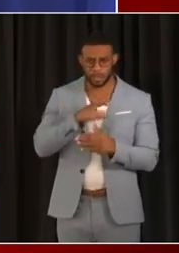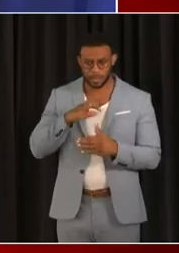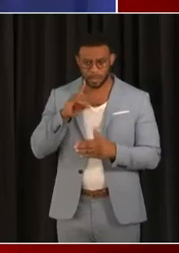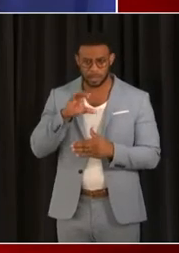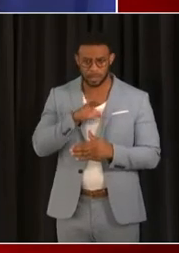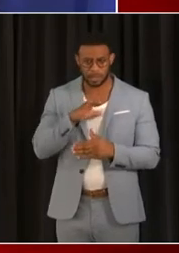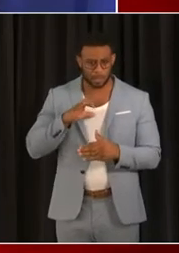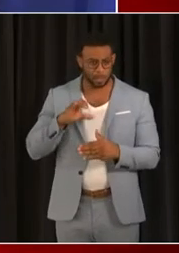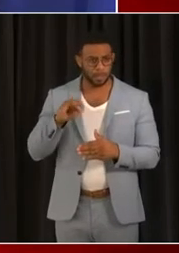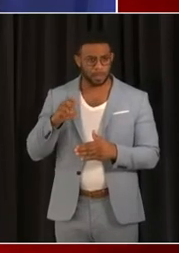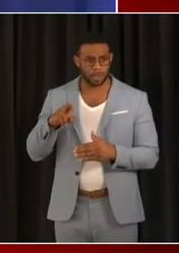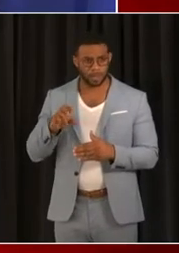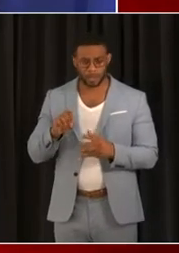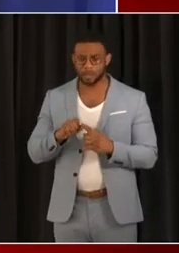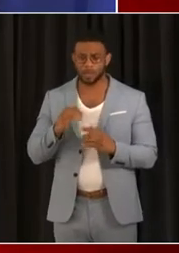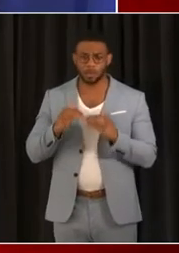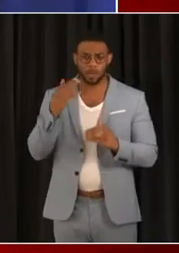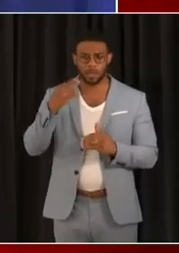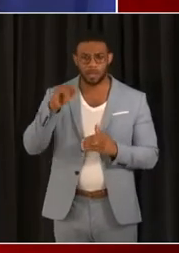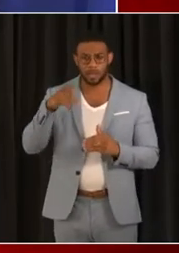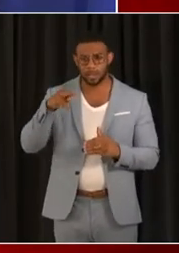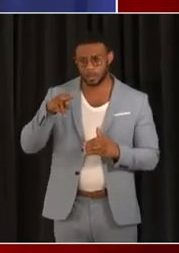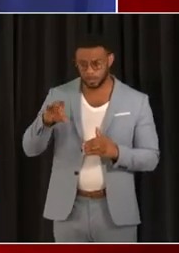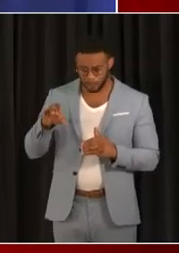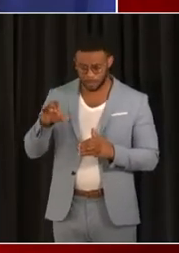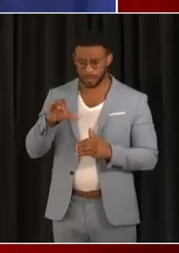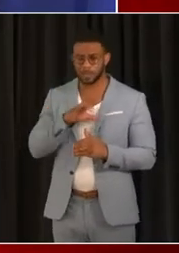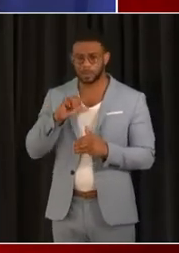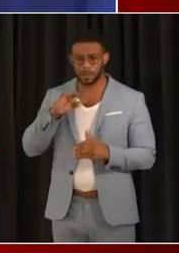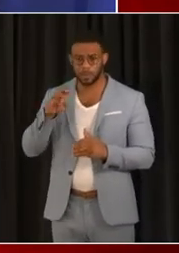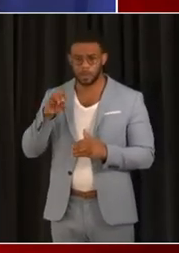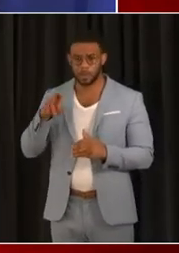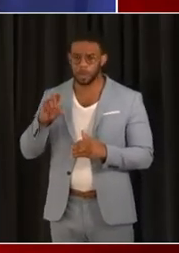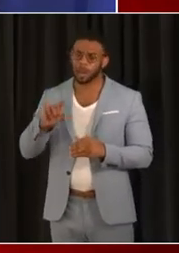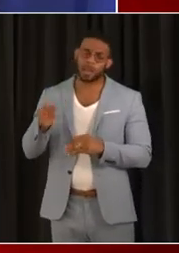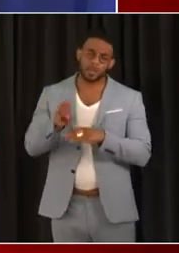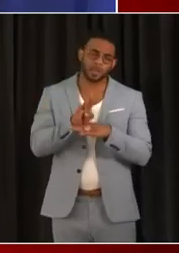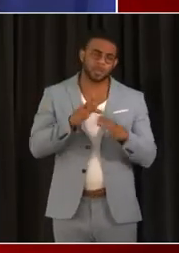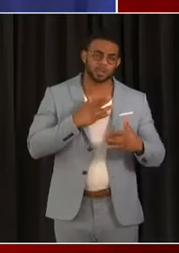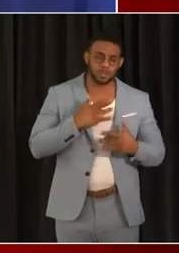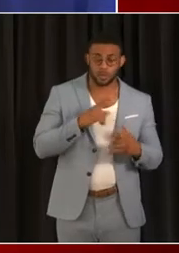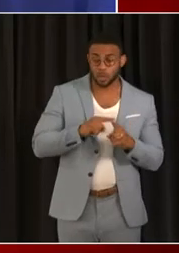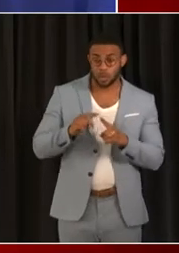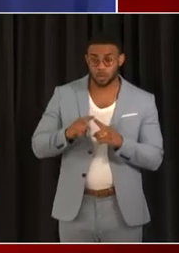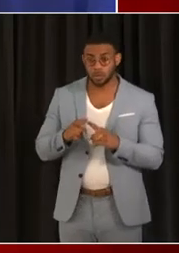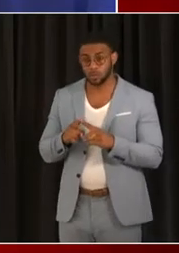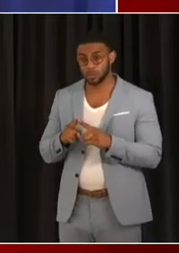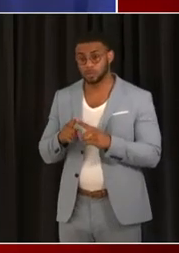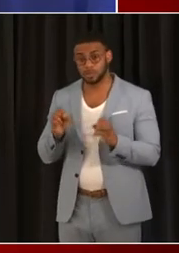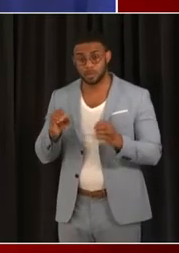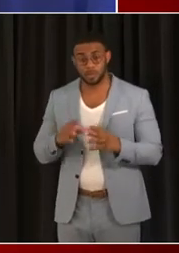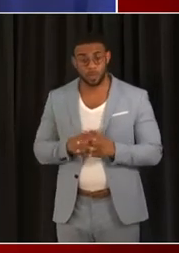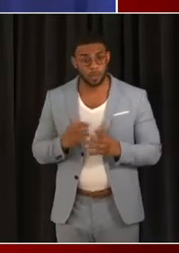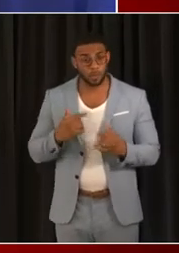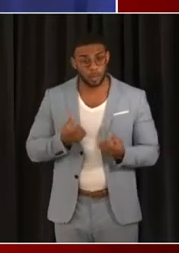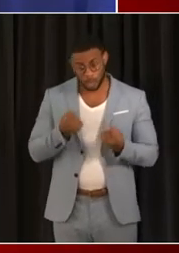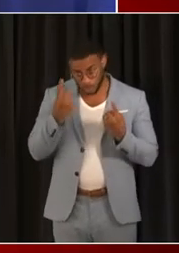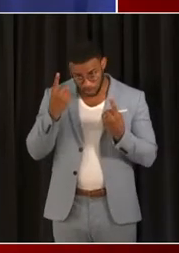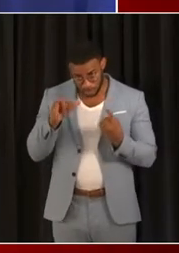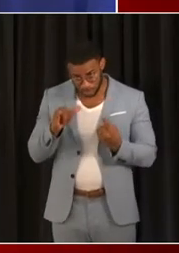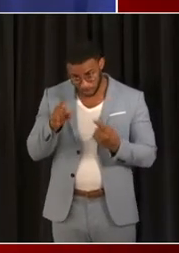the D.C. Chamber of Commerce, Greater Washington Hispanic Chamber of Commerce, but other business concern as well. And so